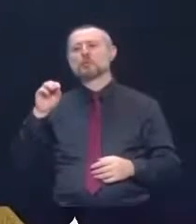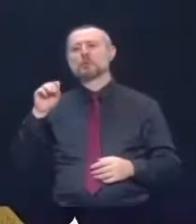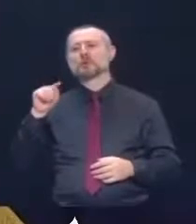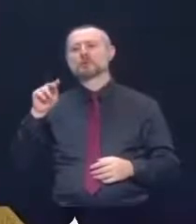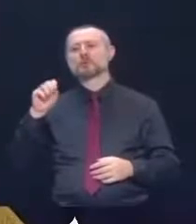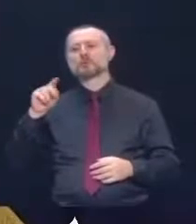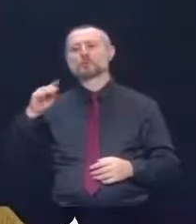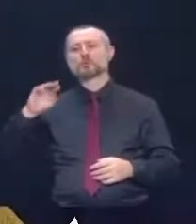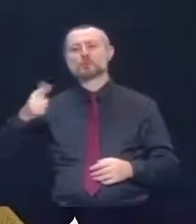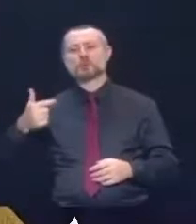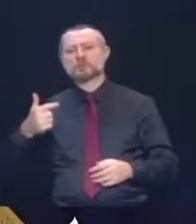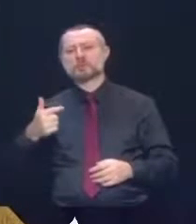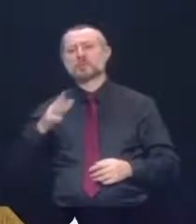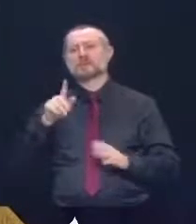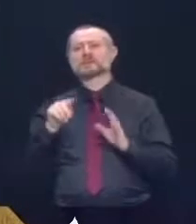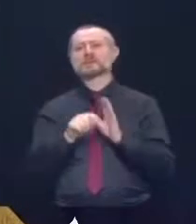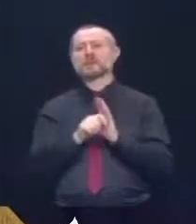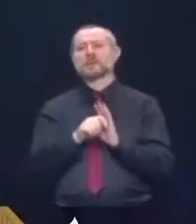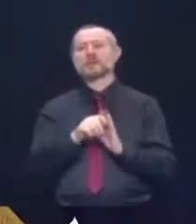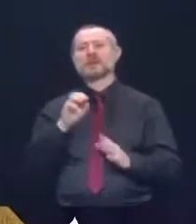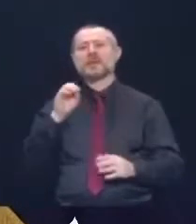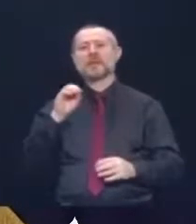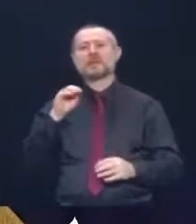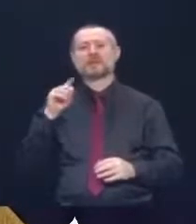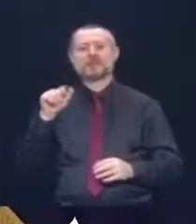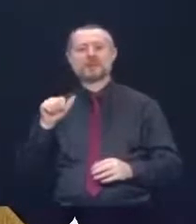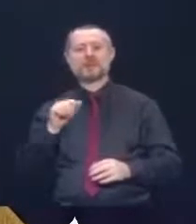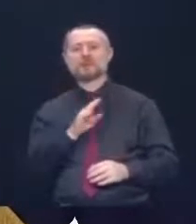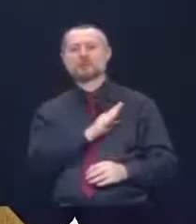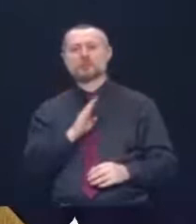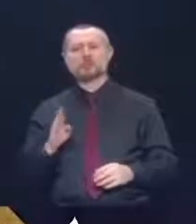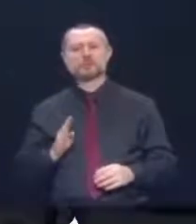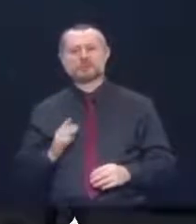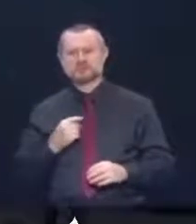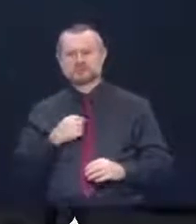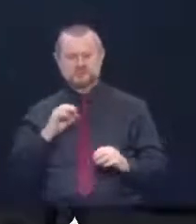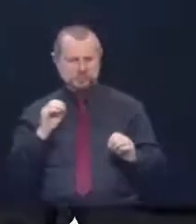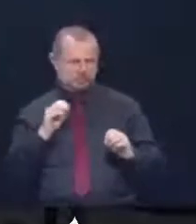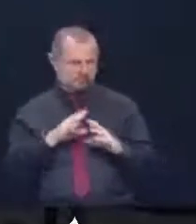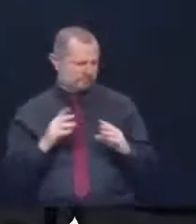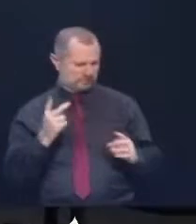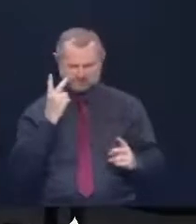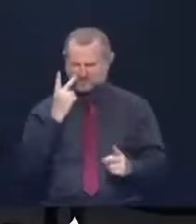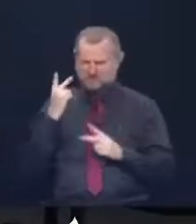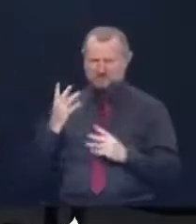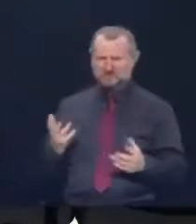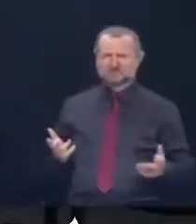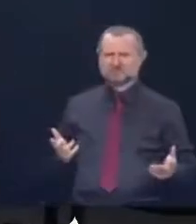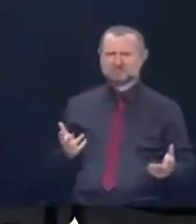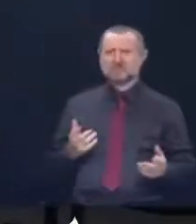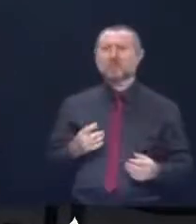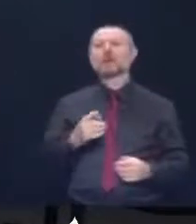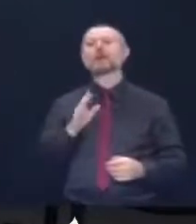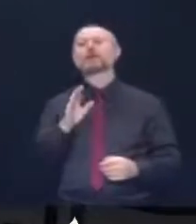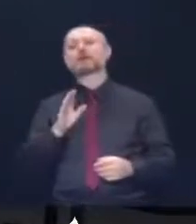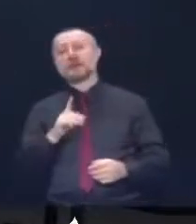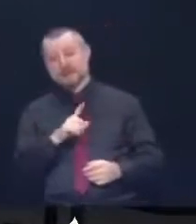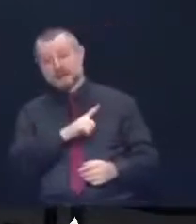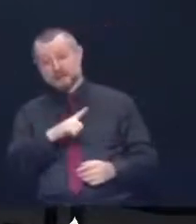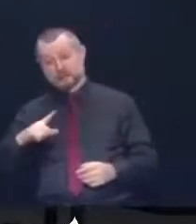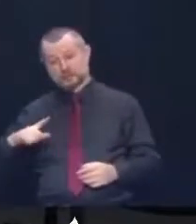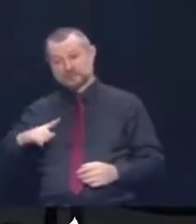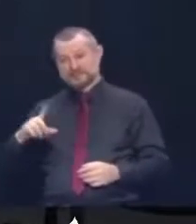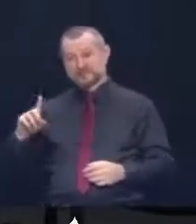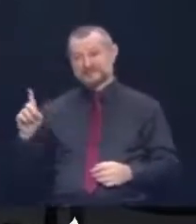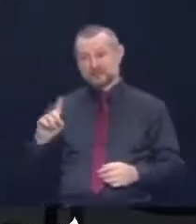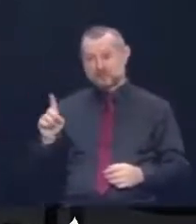No, I don't have any special memories. So the state Senate Democrats seem to have a supermajority. So how is that going to change the